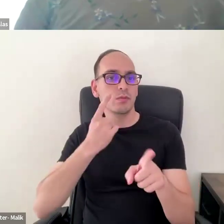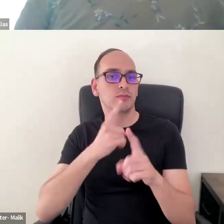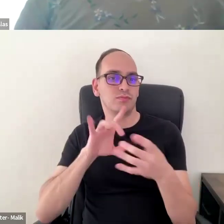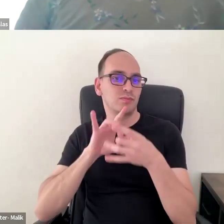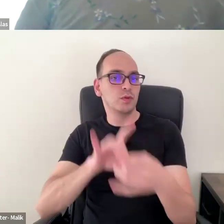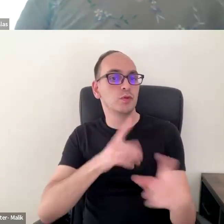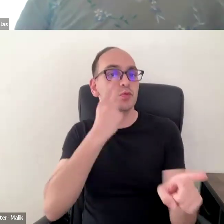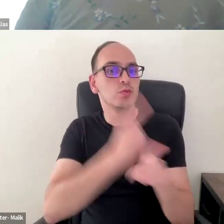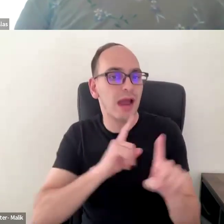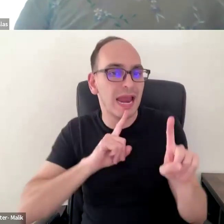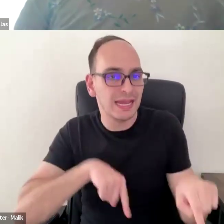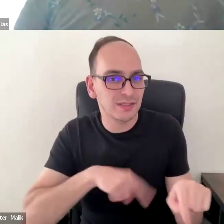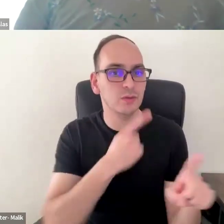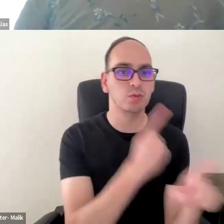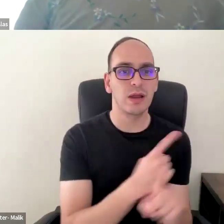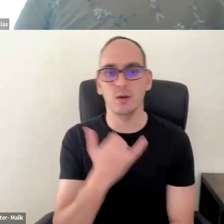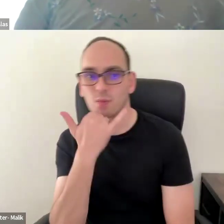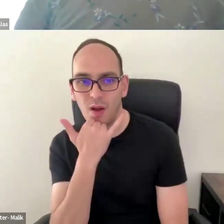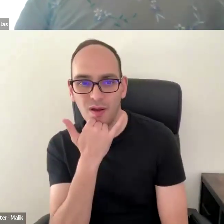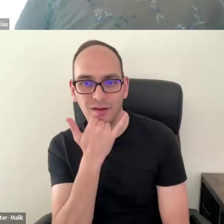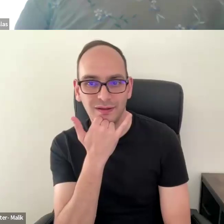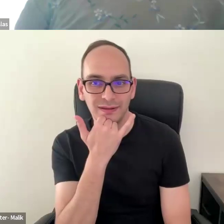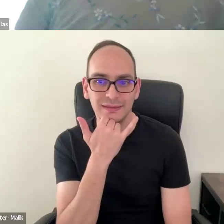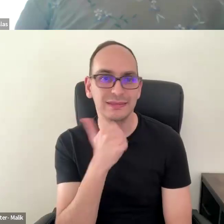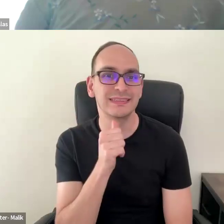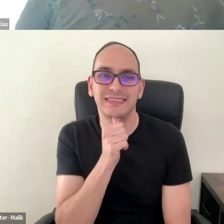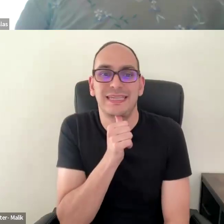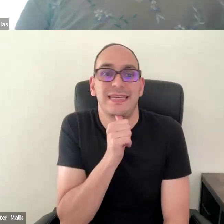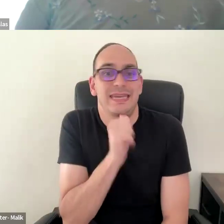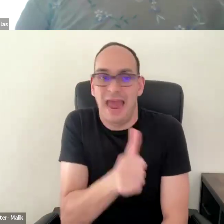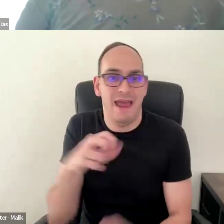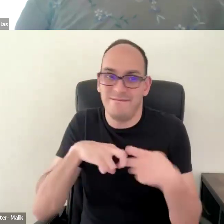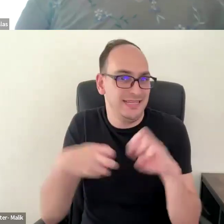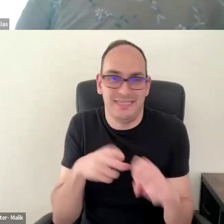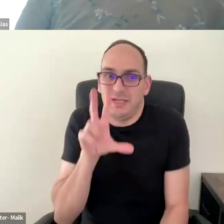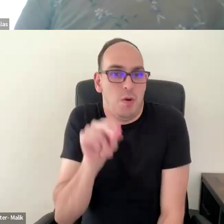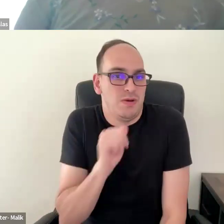answers. Like it'll give you the right or wrong answer. And you're like, oh, that's not what physics is about.